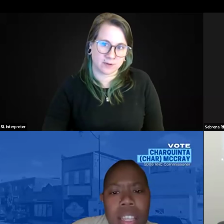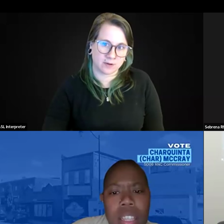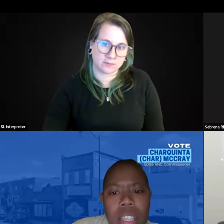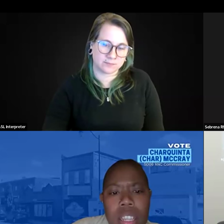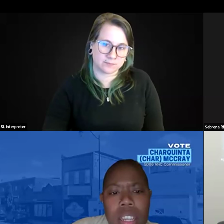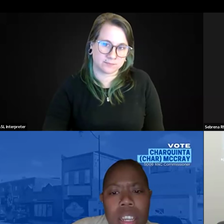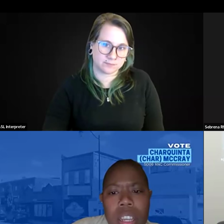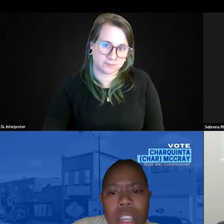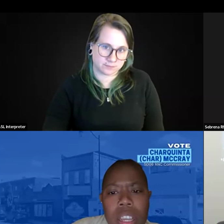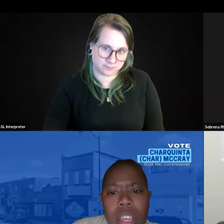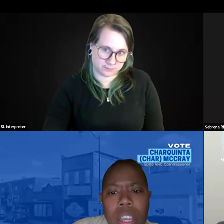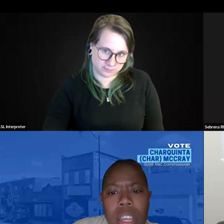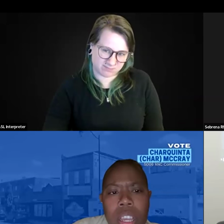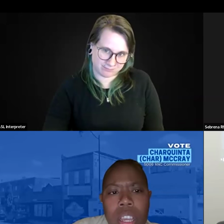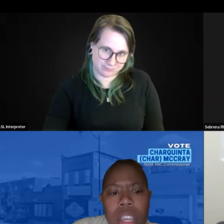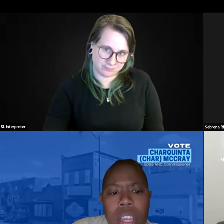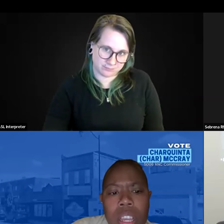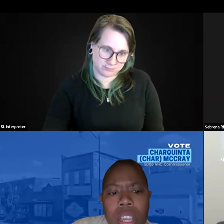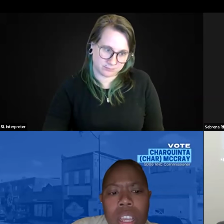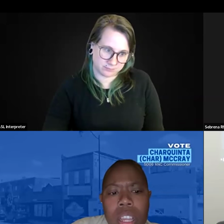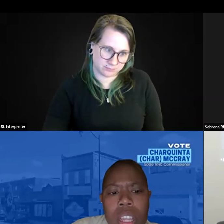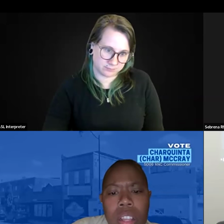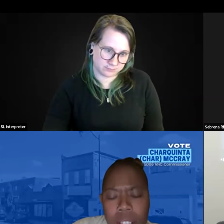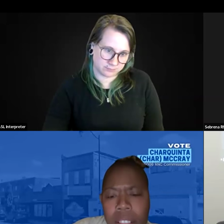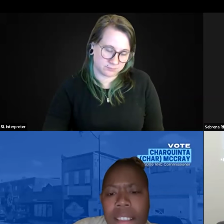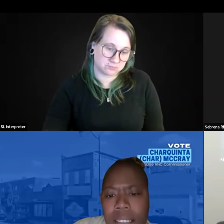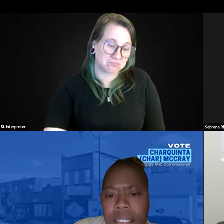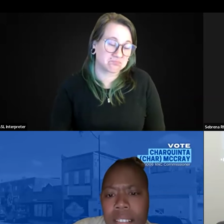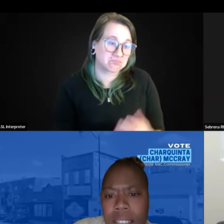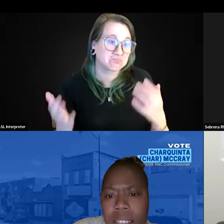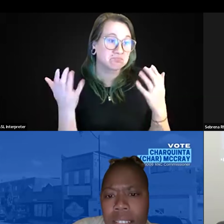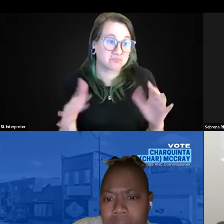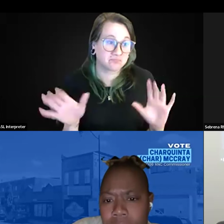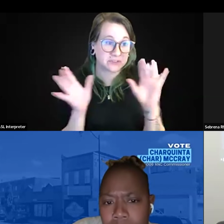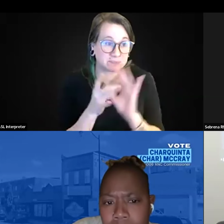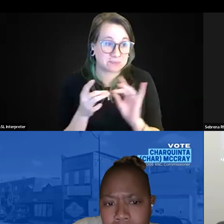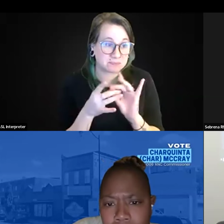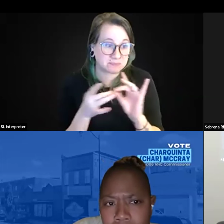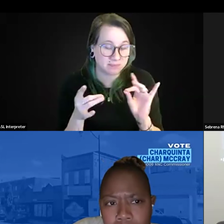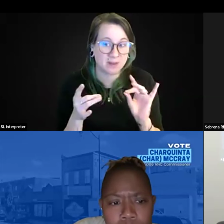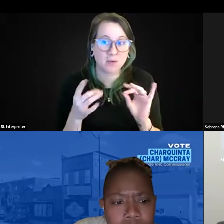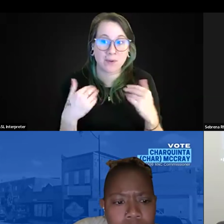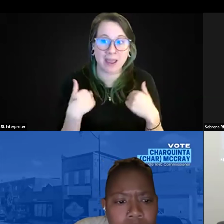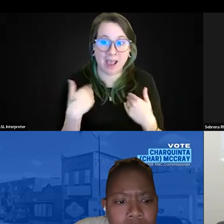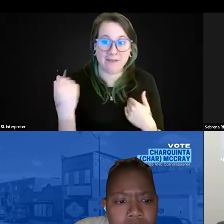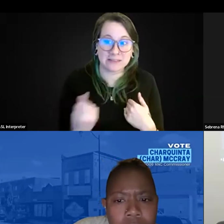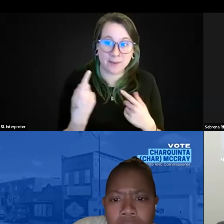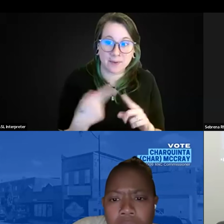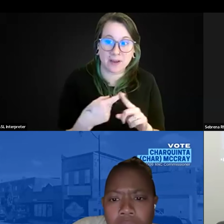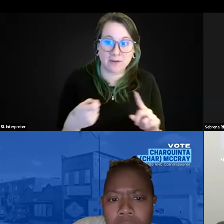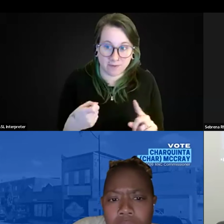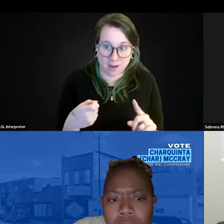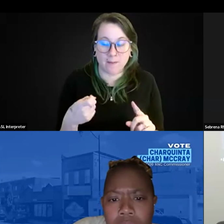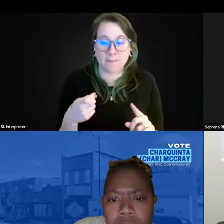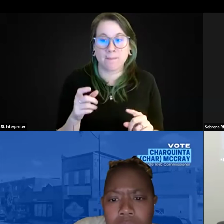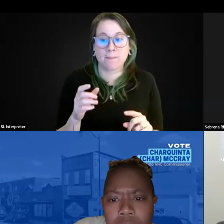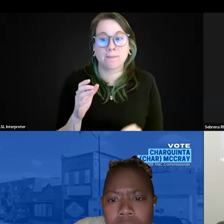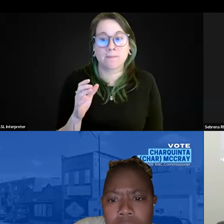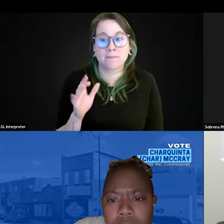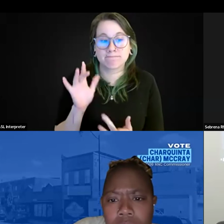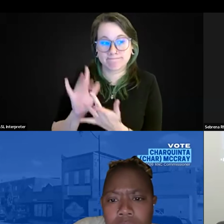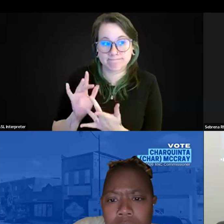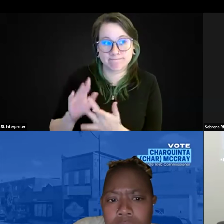Okay, with that being said, we finished our standing presentations. We do have some homework from the councilmember's office to get in touch with MPD